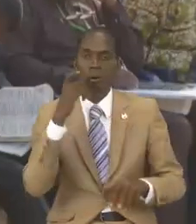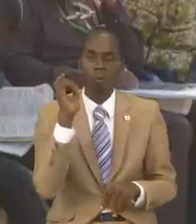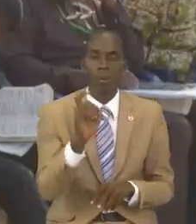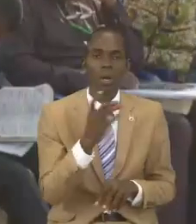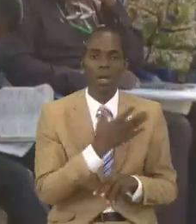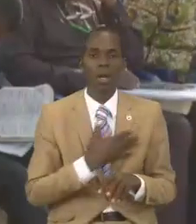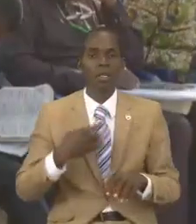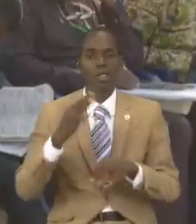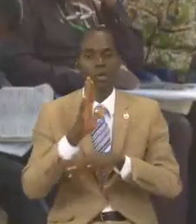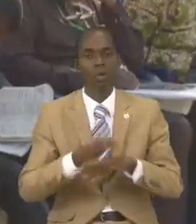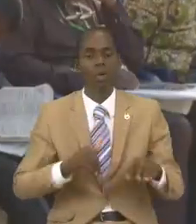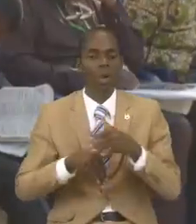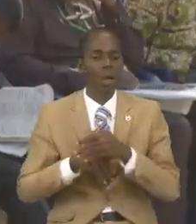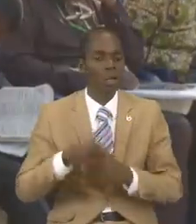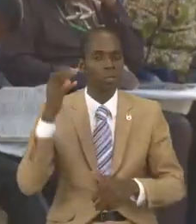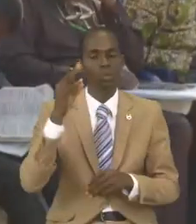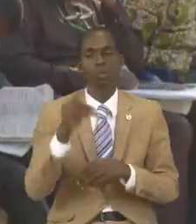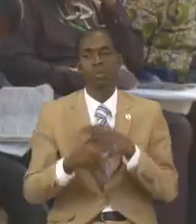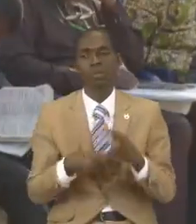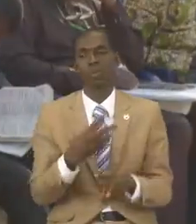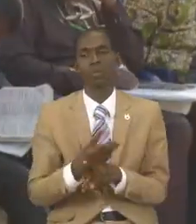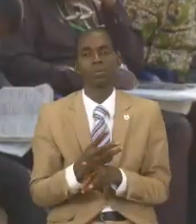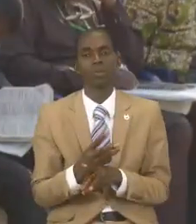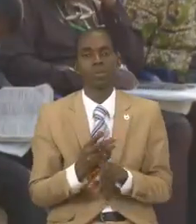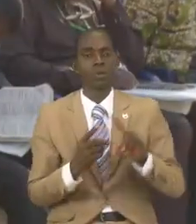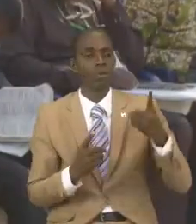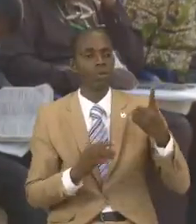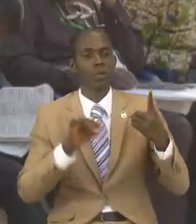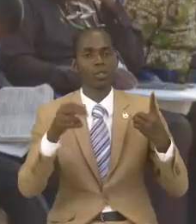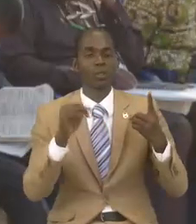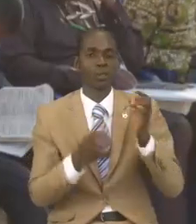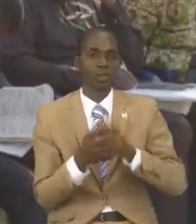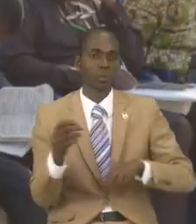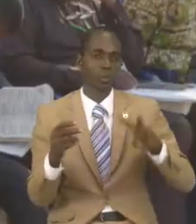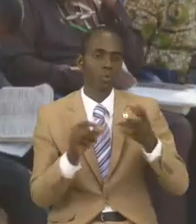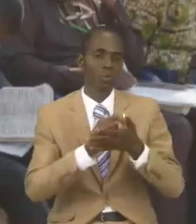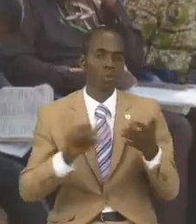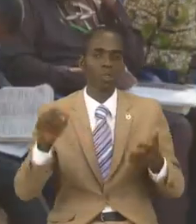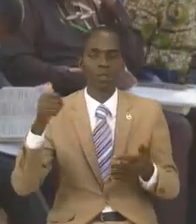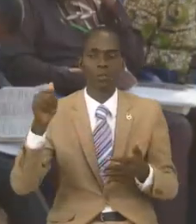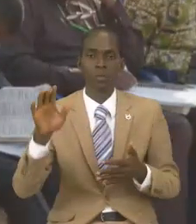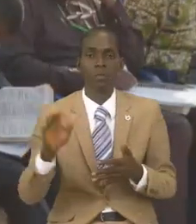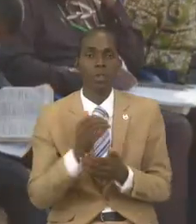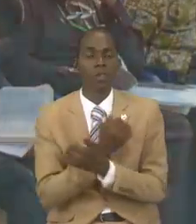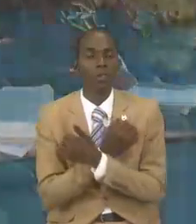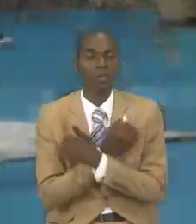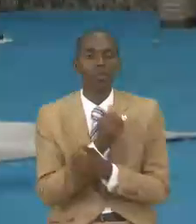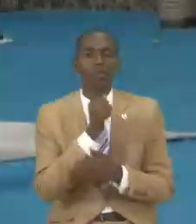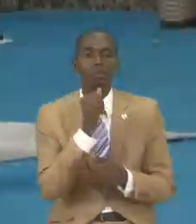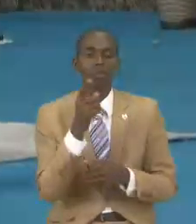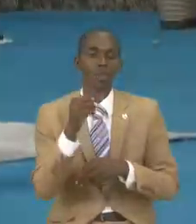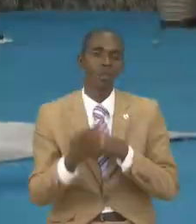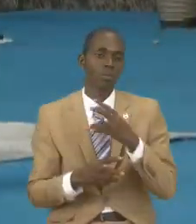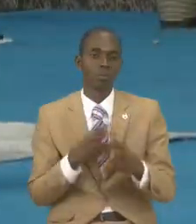out of the world. 1 John chapter 2, verse 15. Love not the world. That's